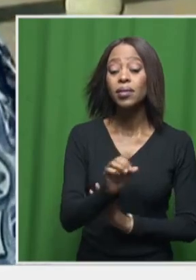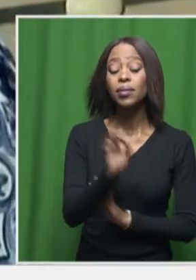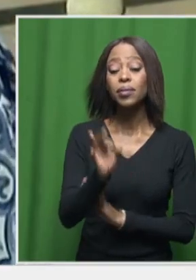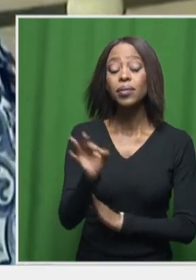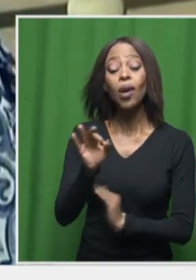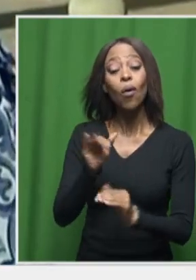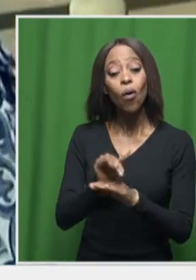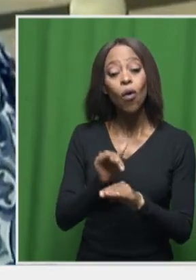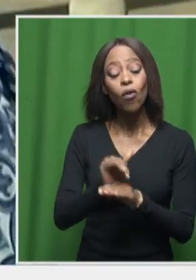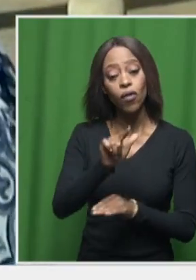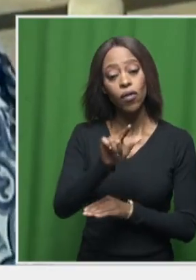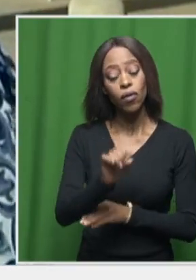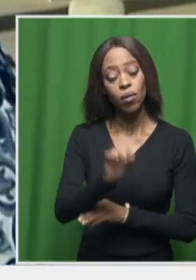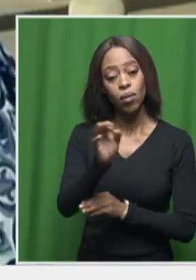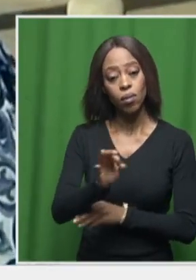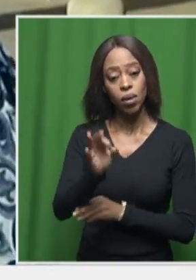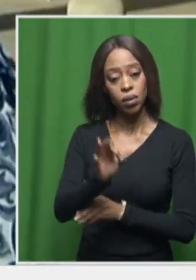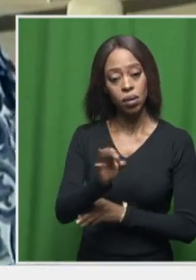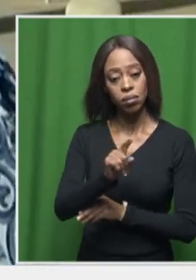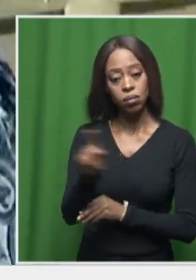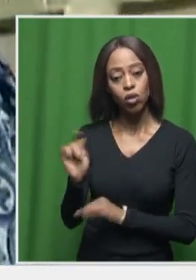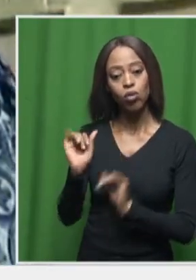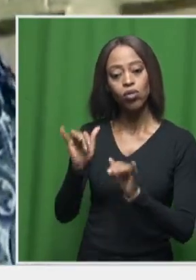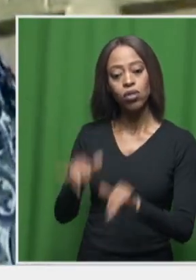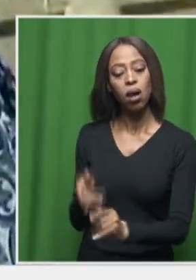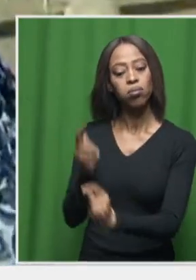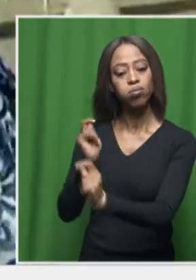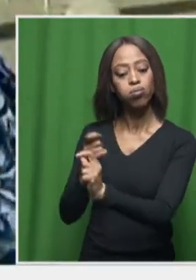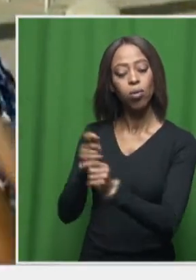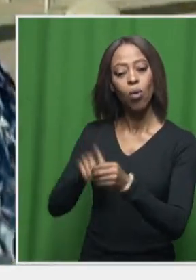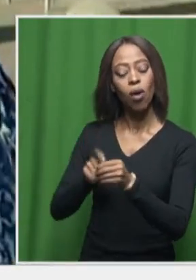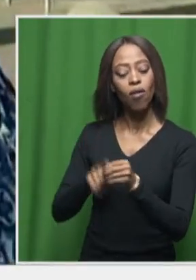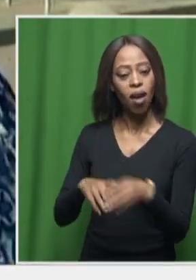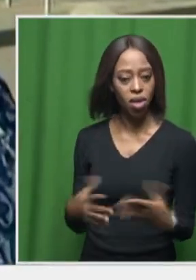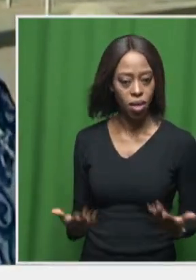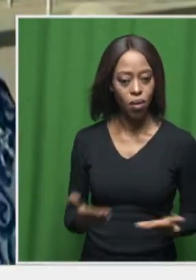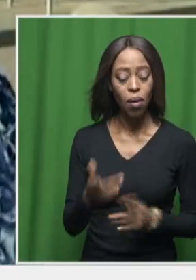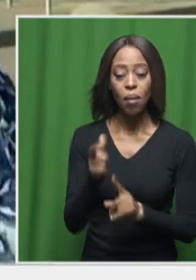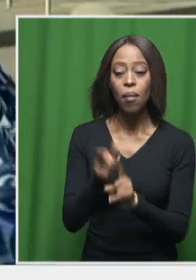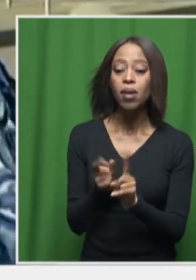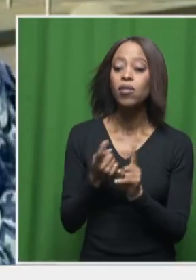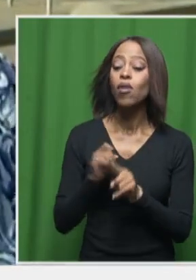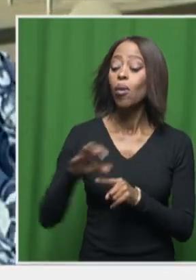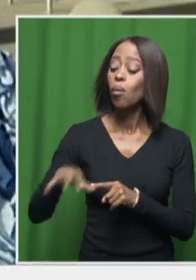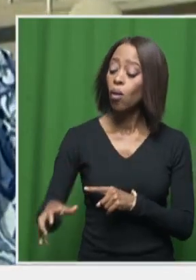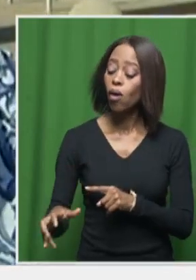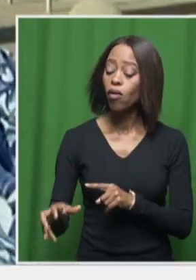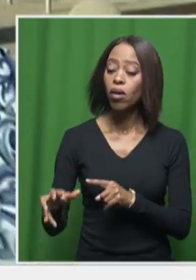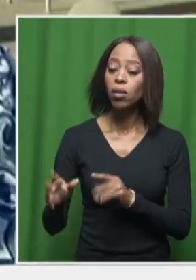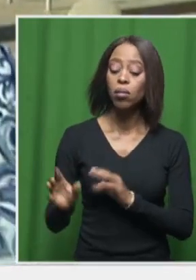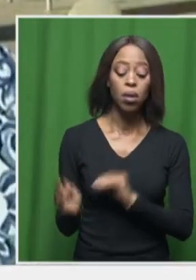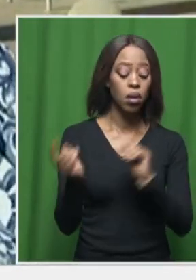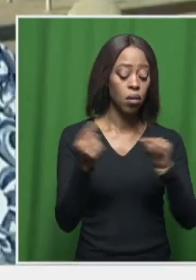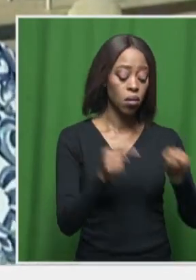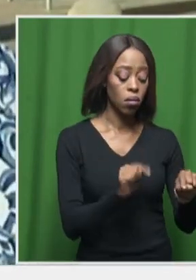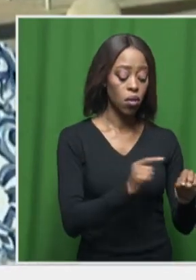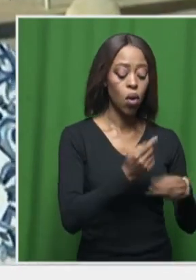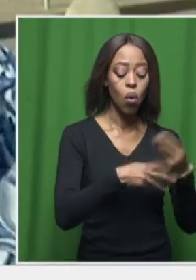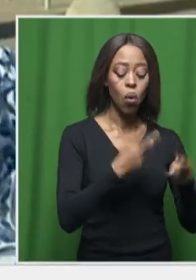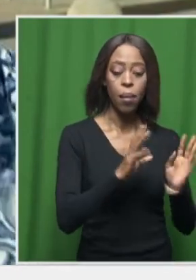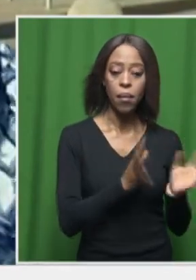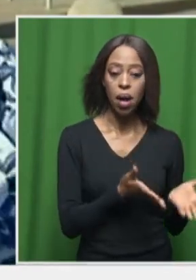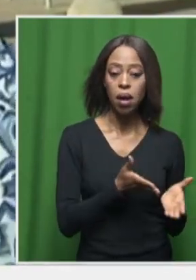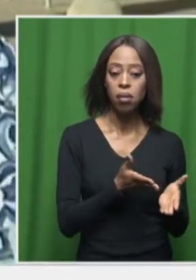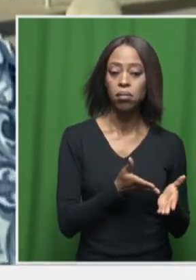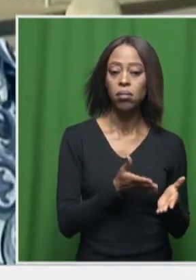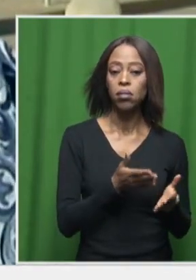than 70% people who are in informal settlements don't qualify. Somebody comes from a province, I'm here to work, at the end of the year